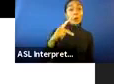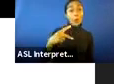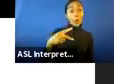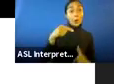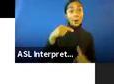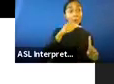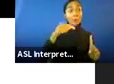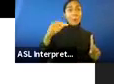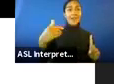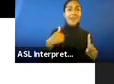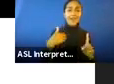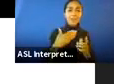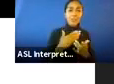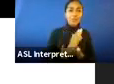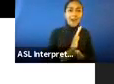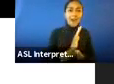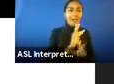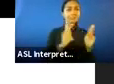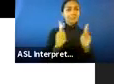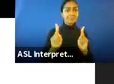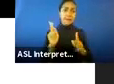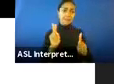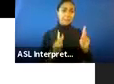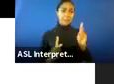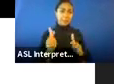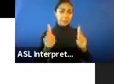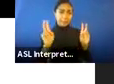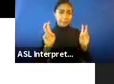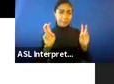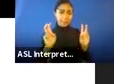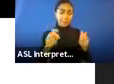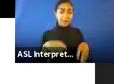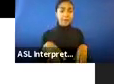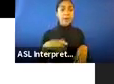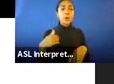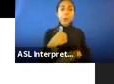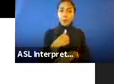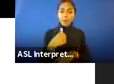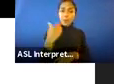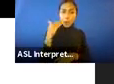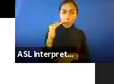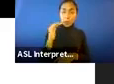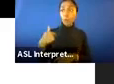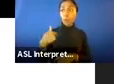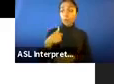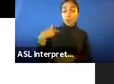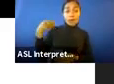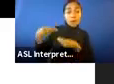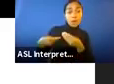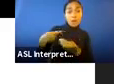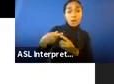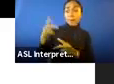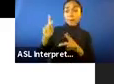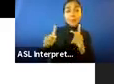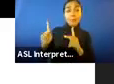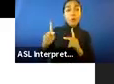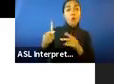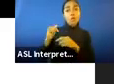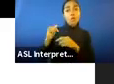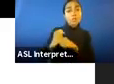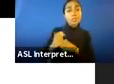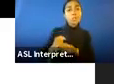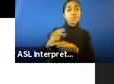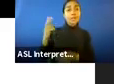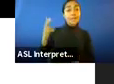of personhood. And we know that we come from peoples and traditions and histories in which the notion